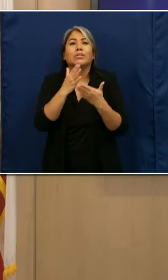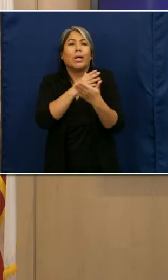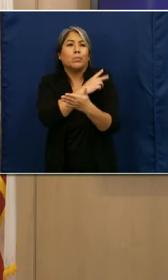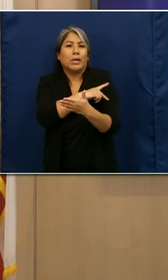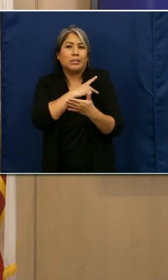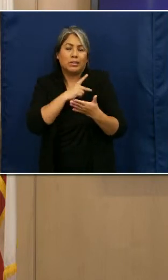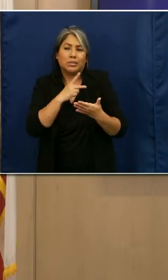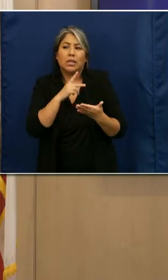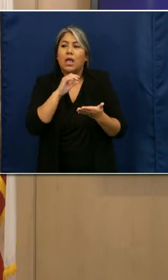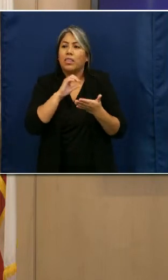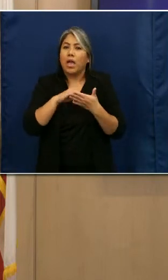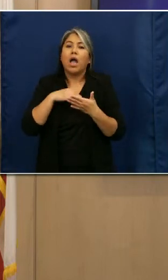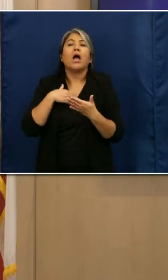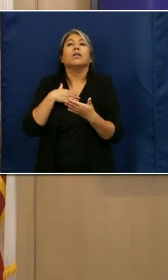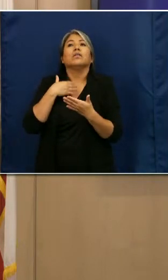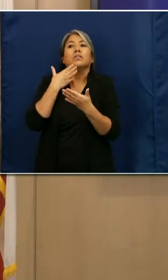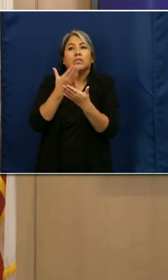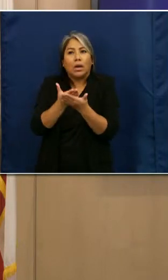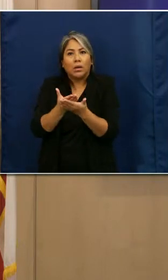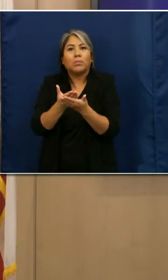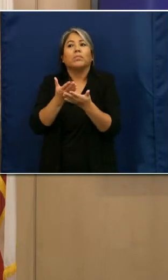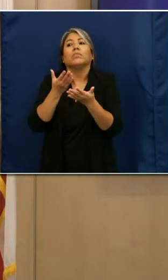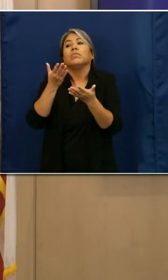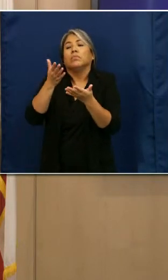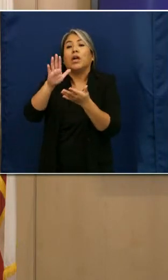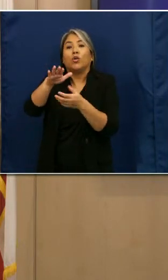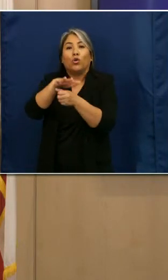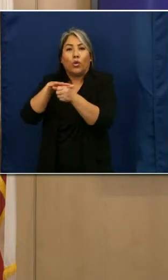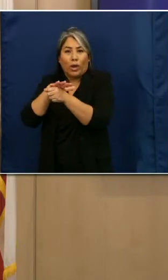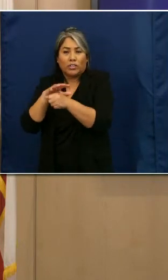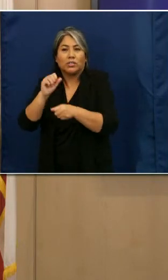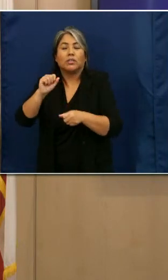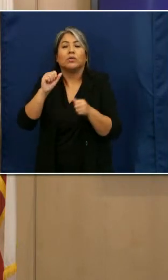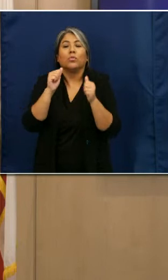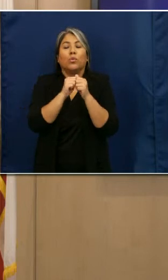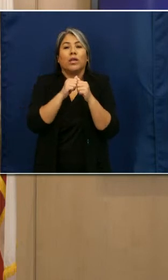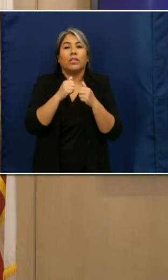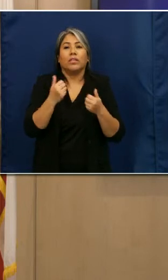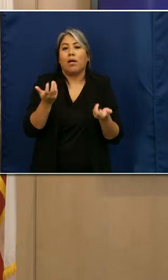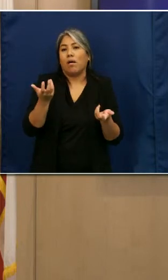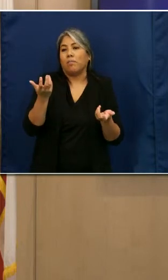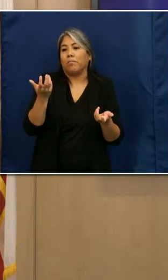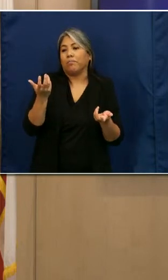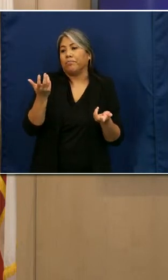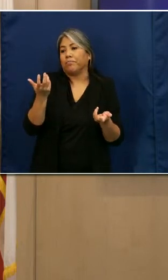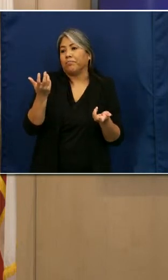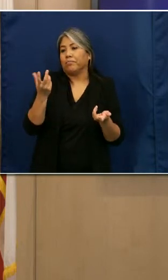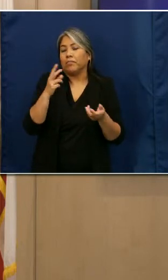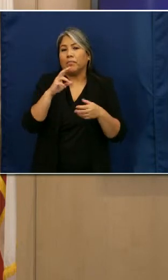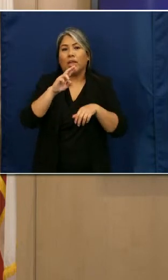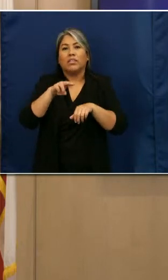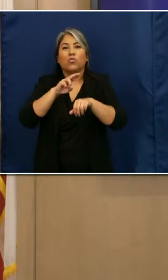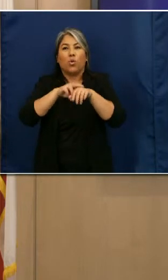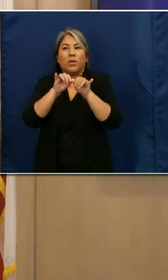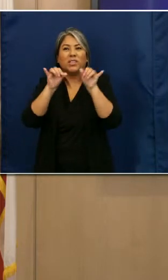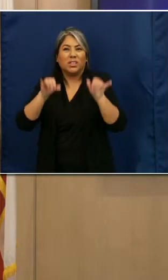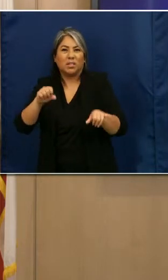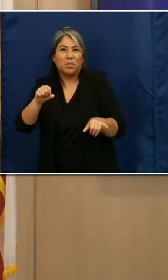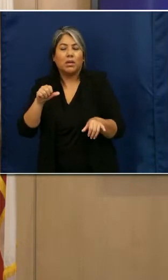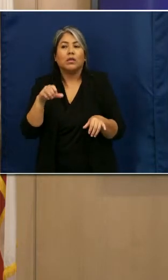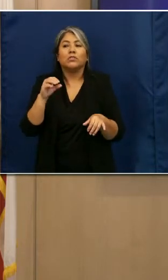patients that can come through to you at your location with in this normal bypass system,